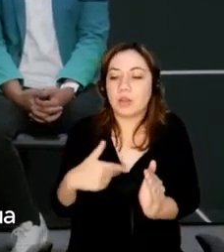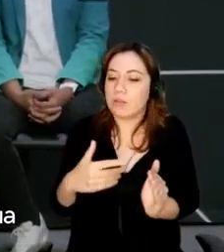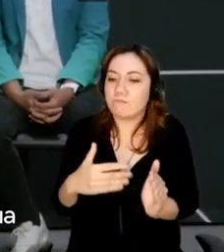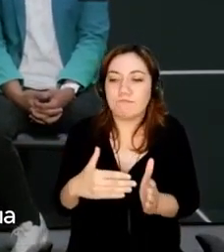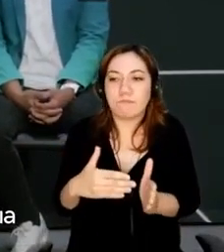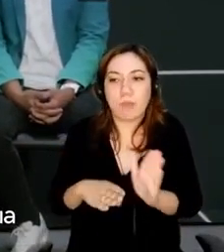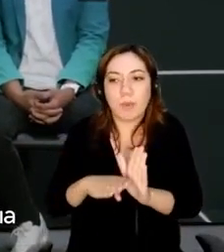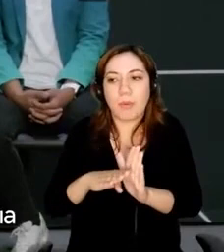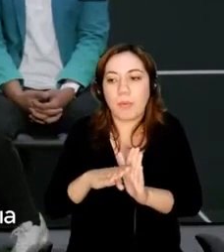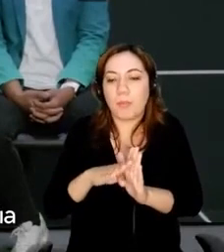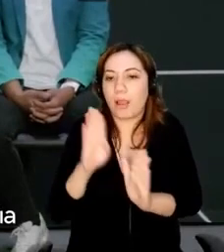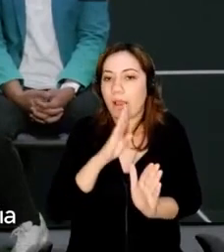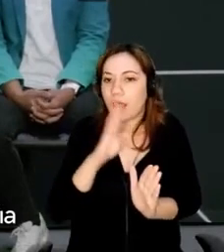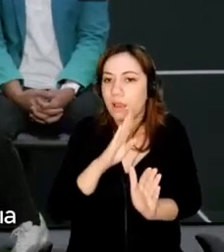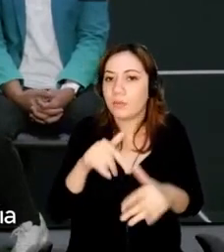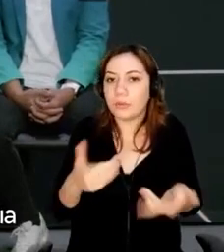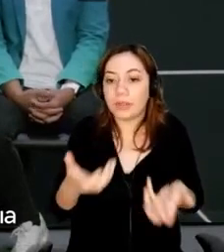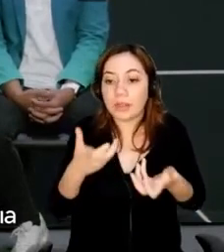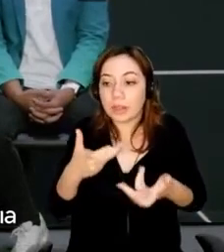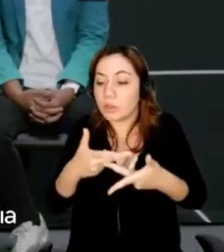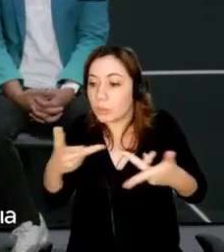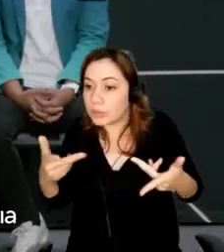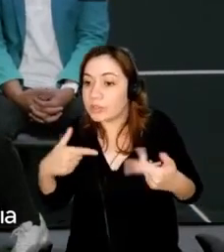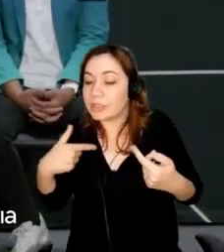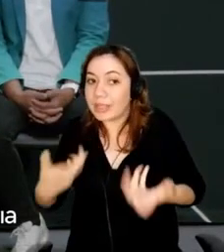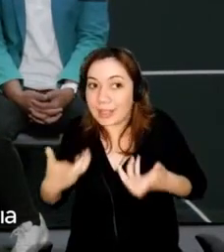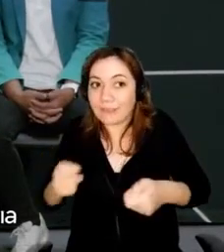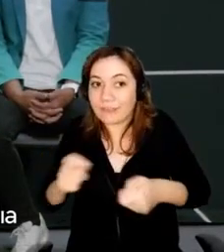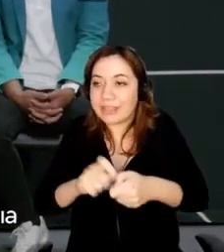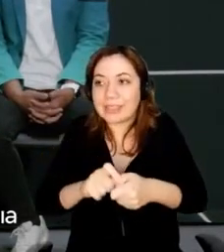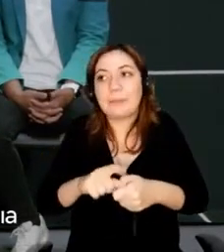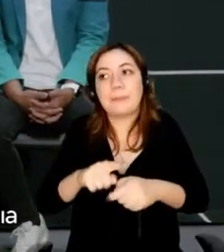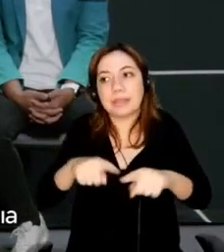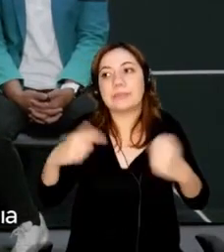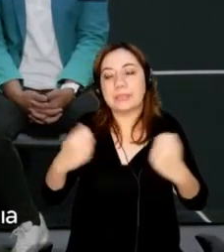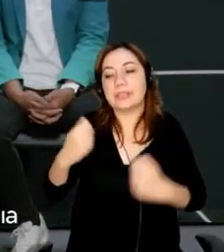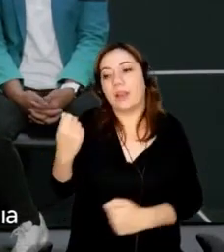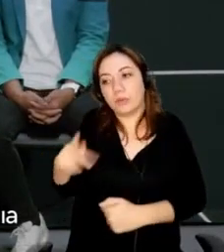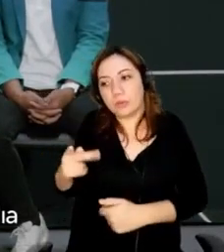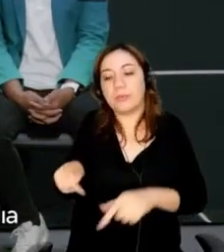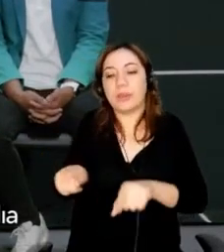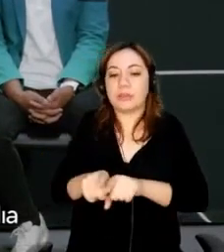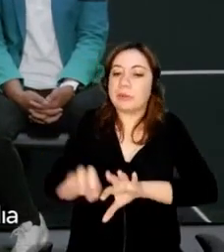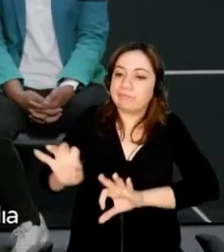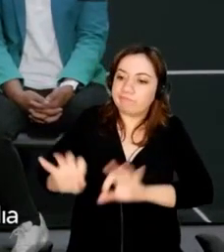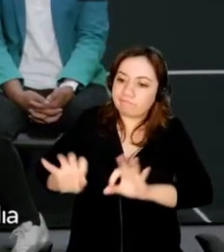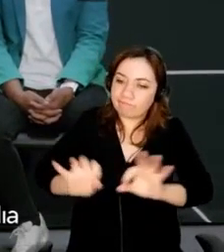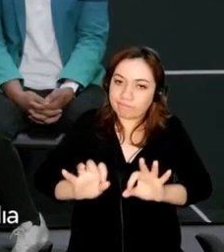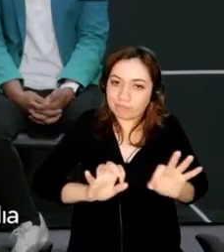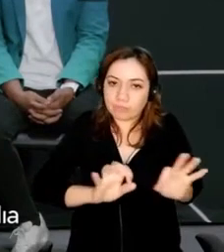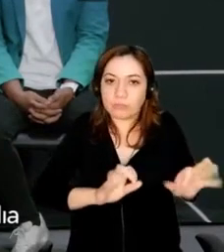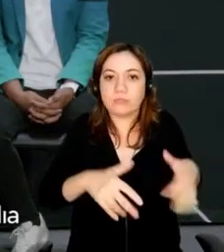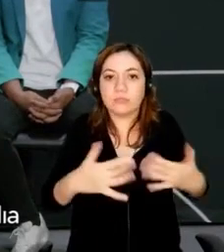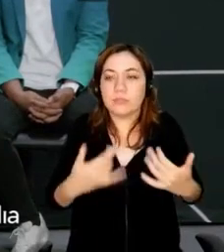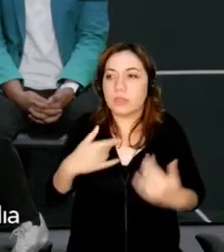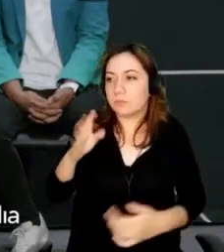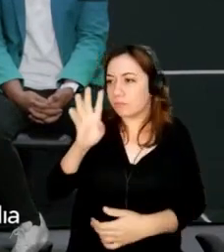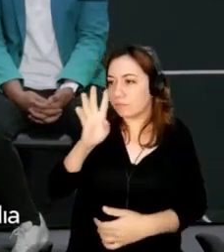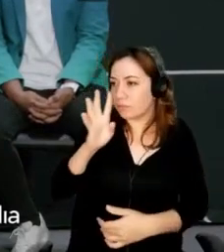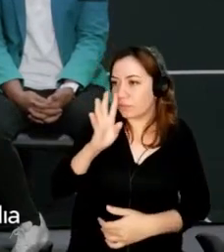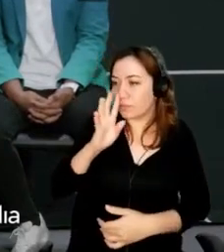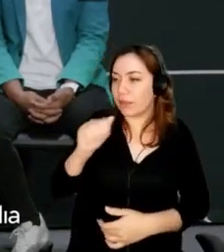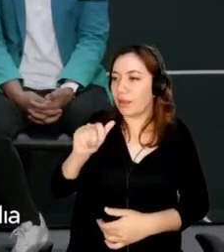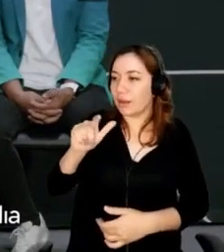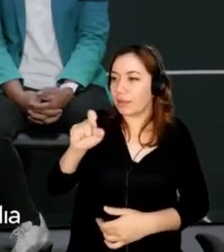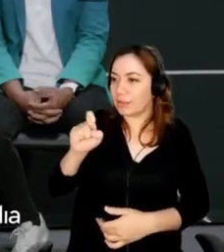without automation and without orchestration. So, you know, I listened intently when Alexander was going over all the things